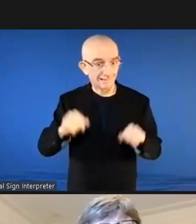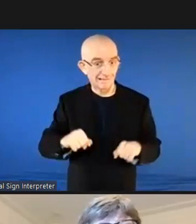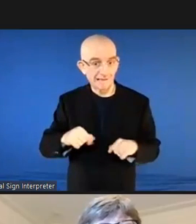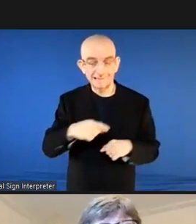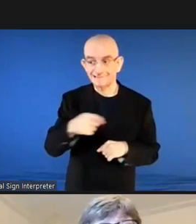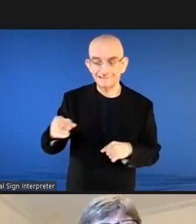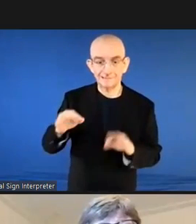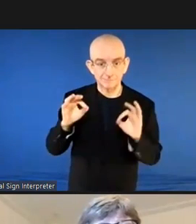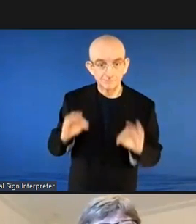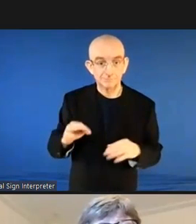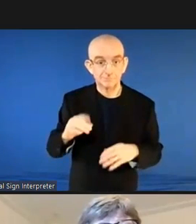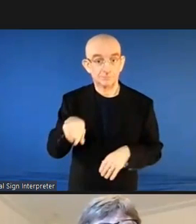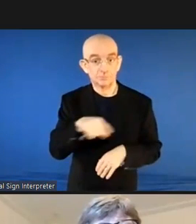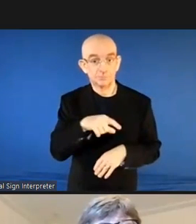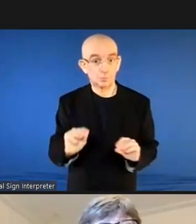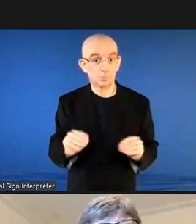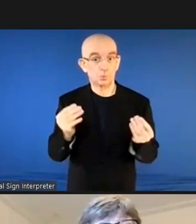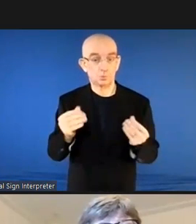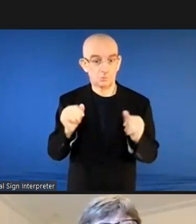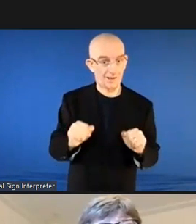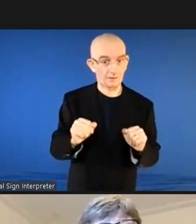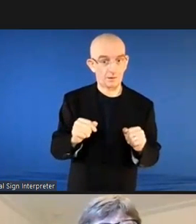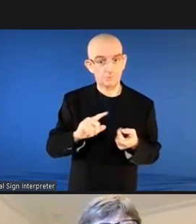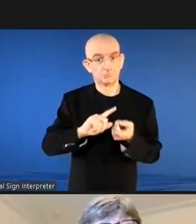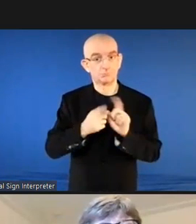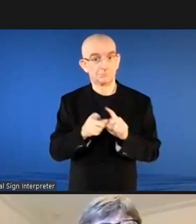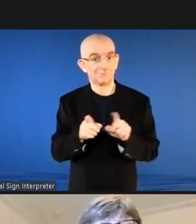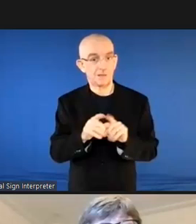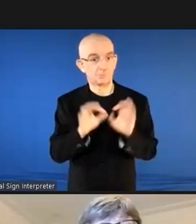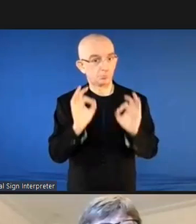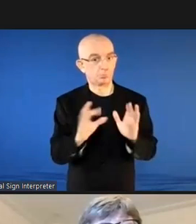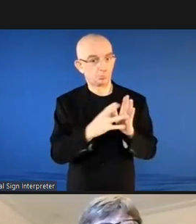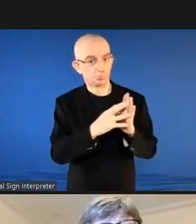important? And is that something you prioritise in your work in South Asia?